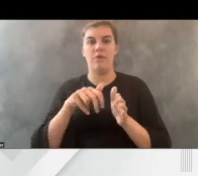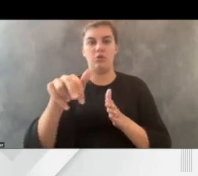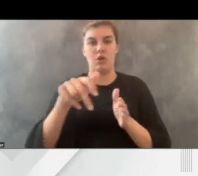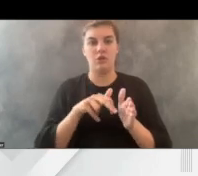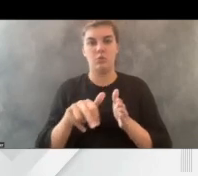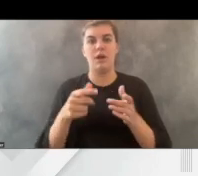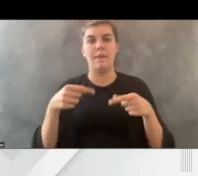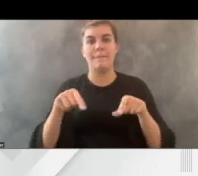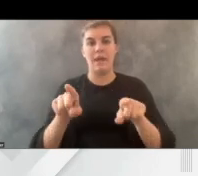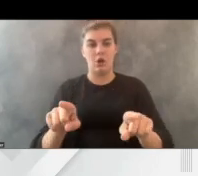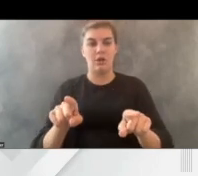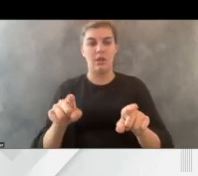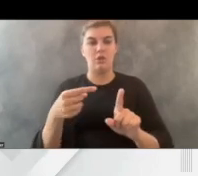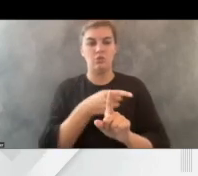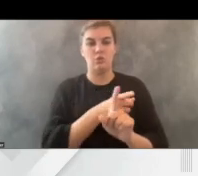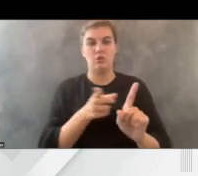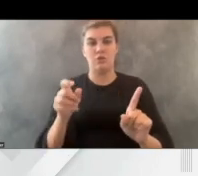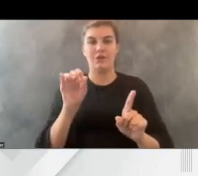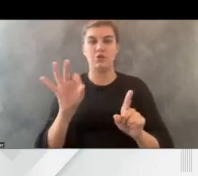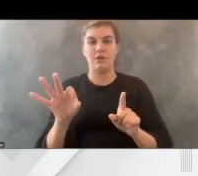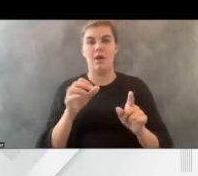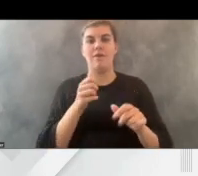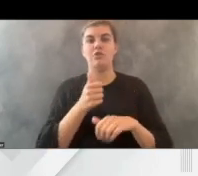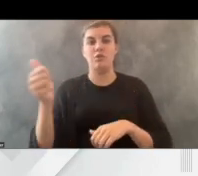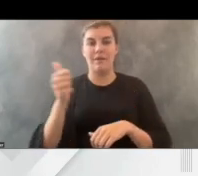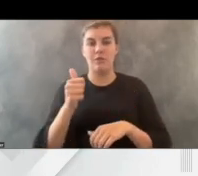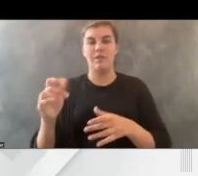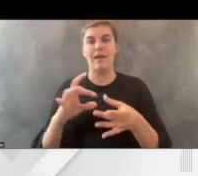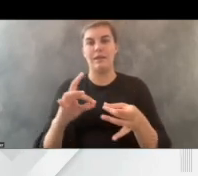will discuss those later in this module.